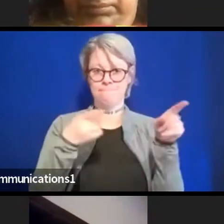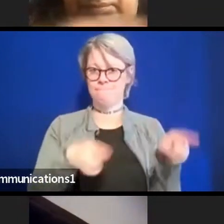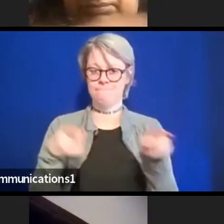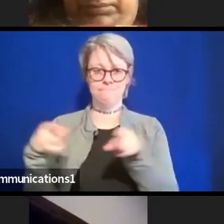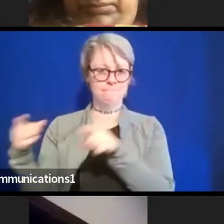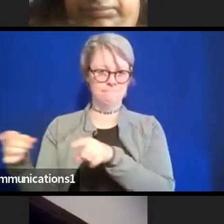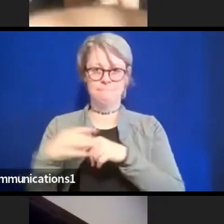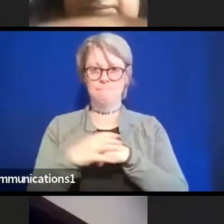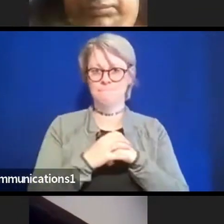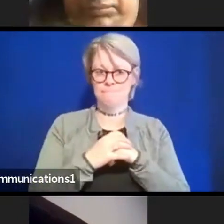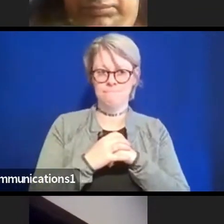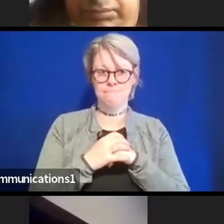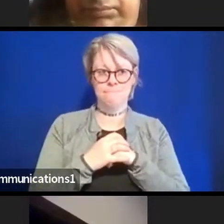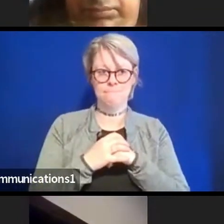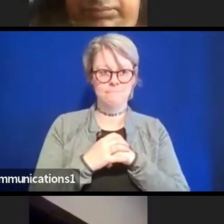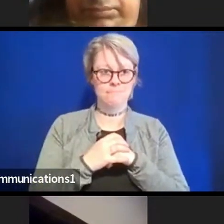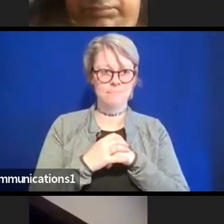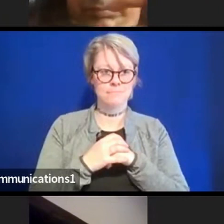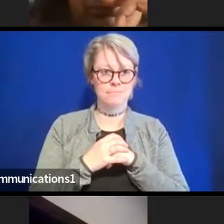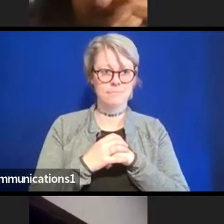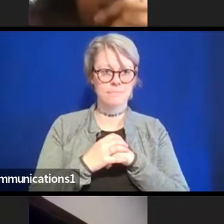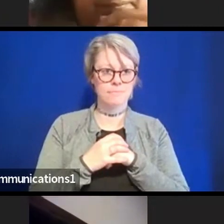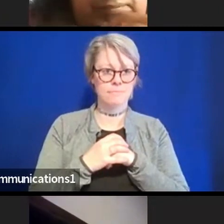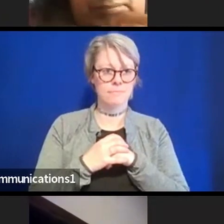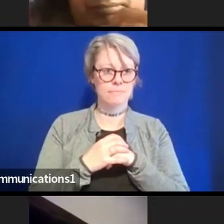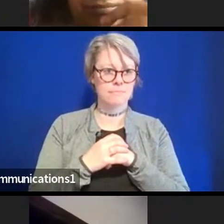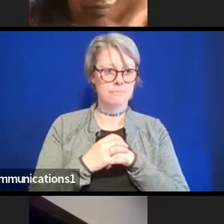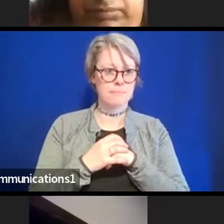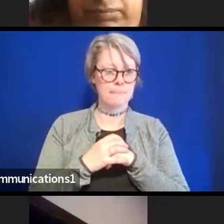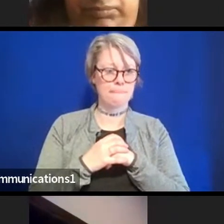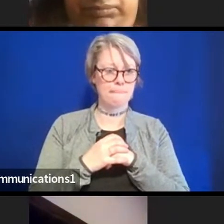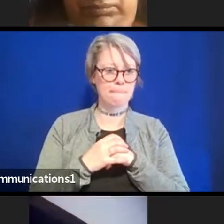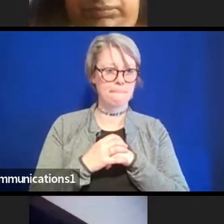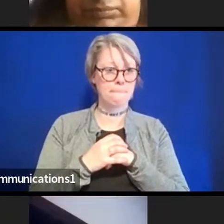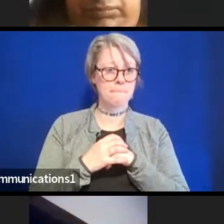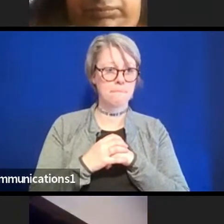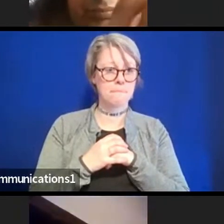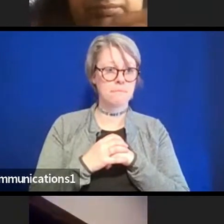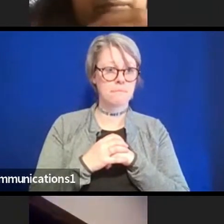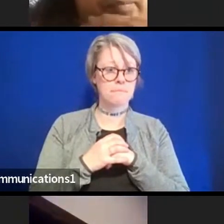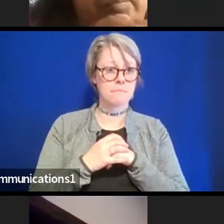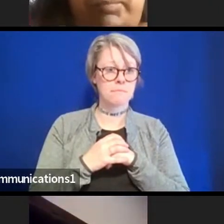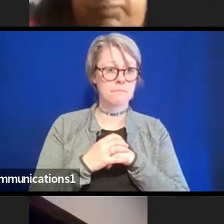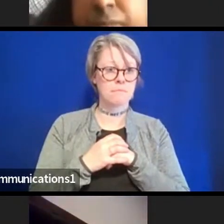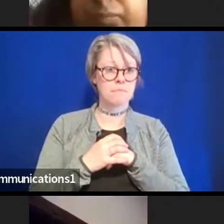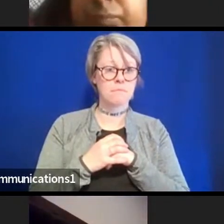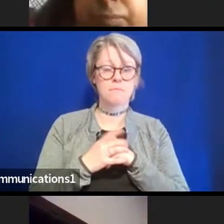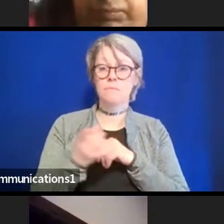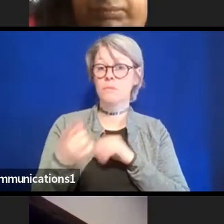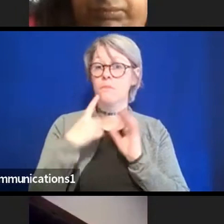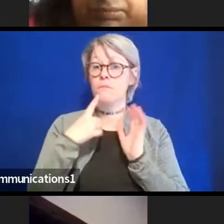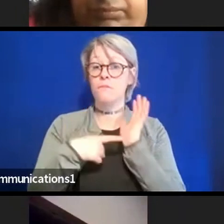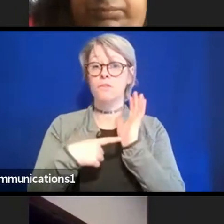Jess wrote, Kelly, that what you shared for Jess as a